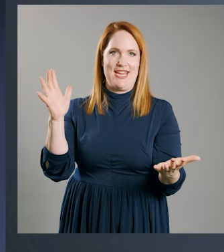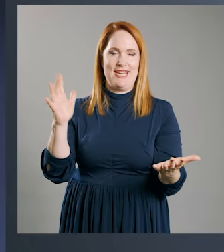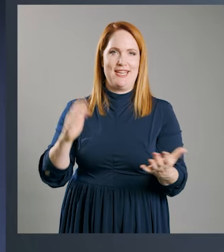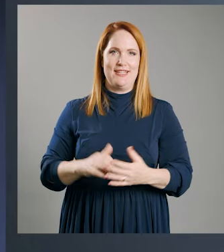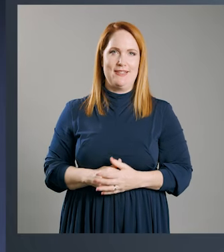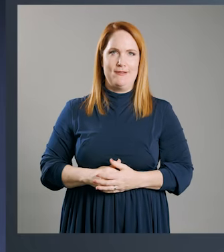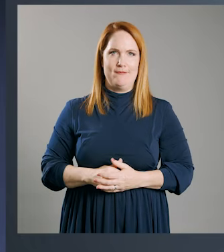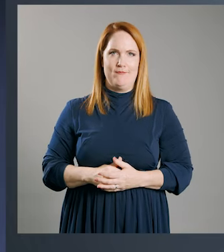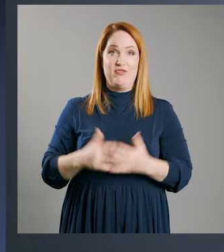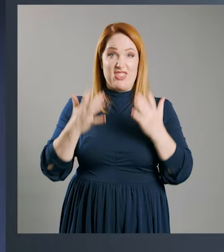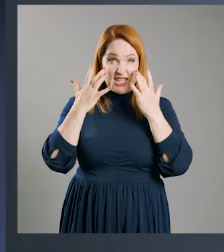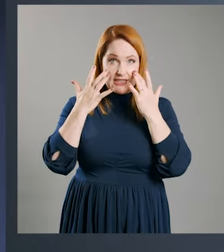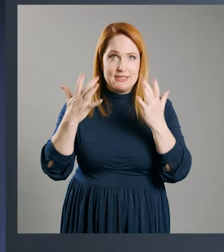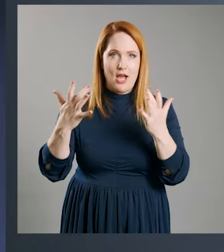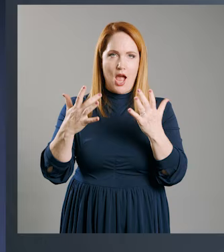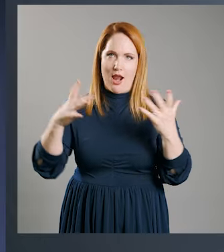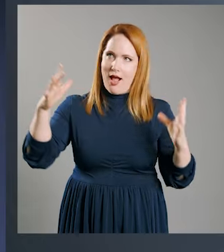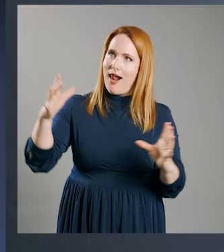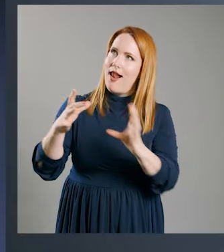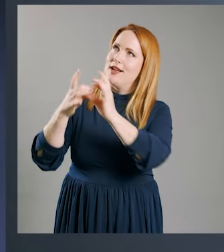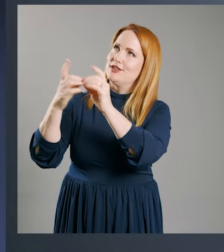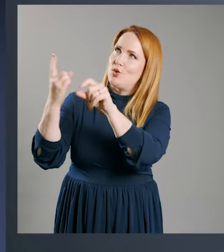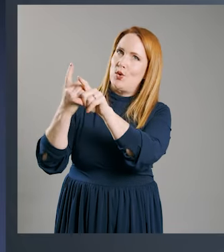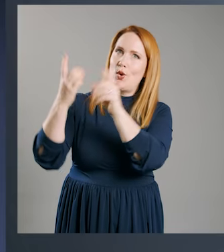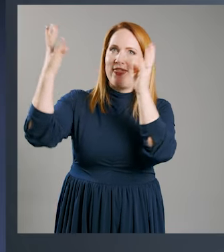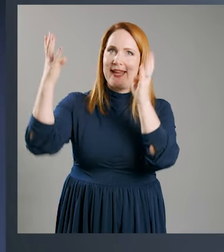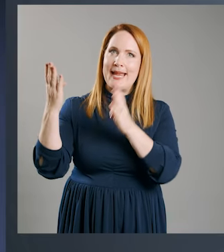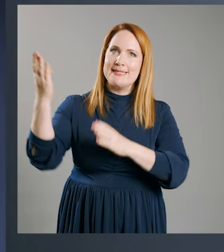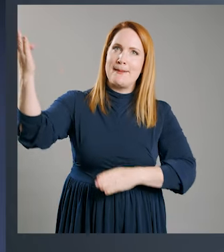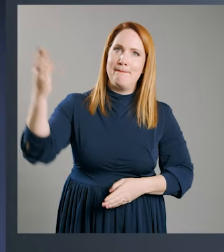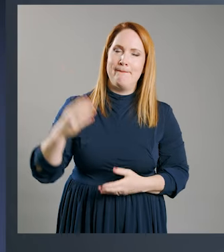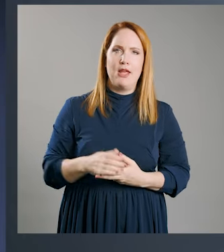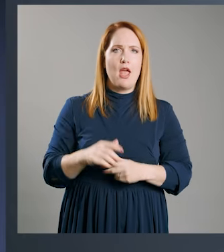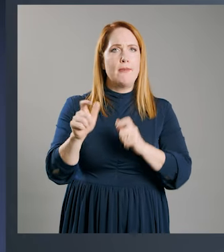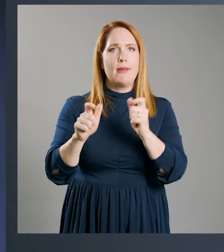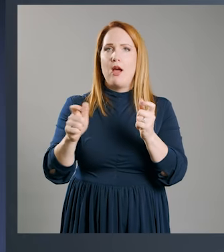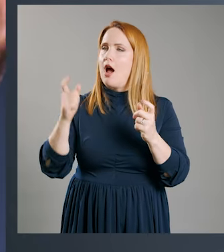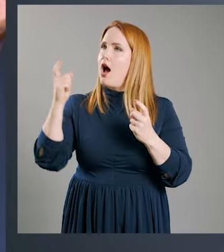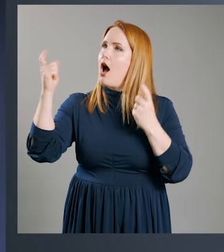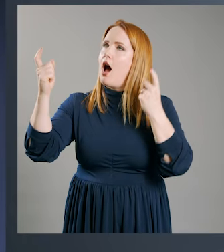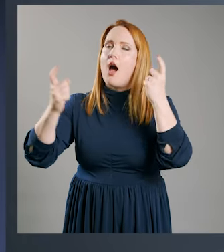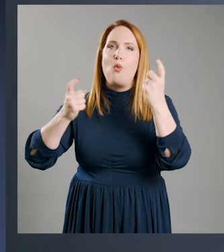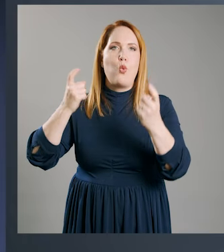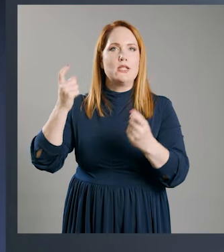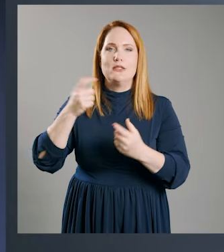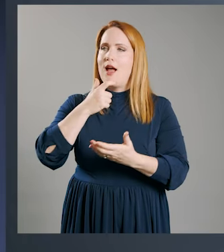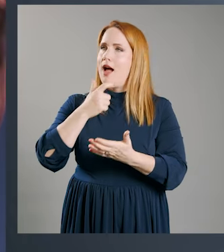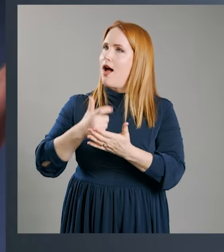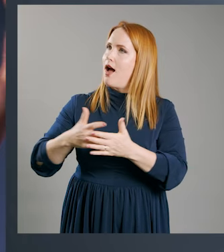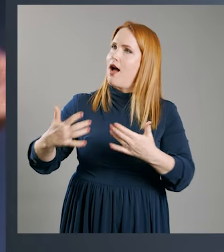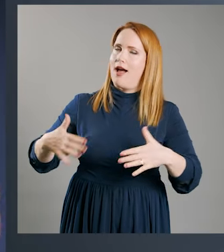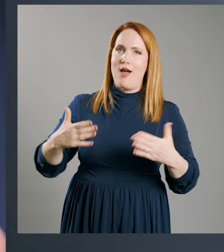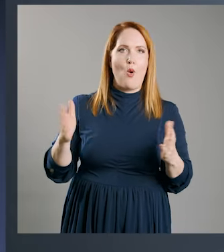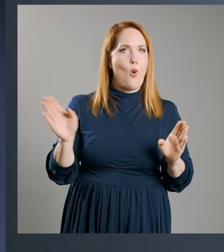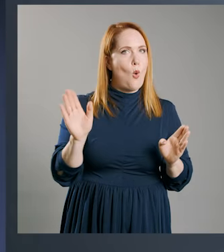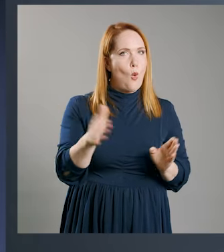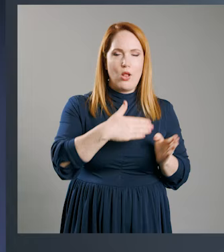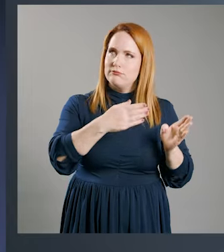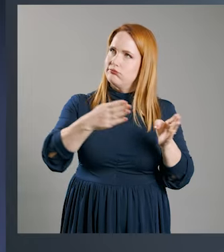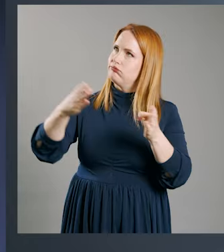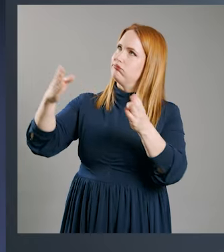The signs pointed to the king and the kingdom, and people were filled with wonder. That's why there were signs and wonders. It was